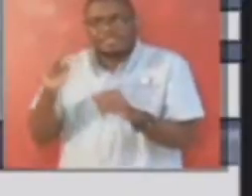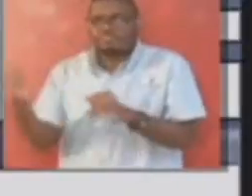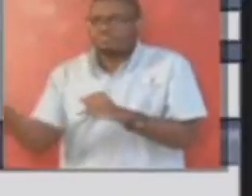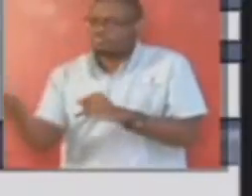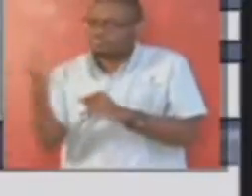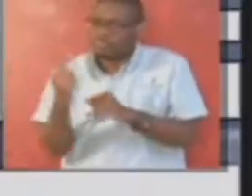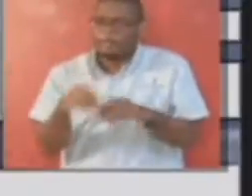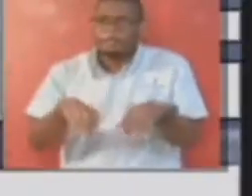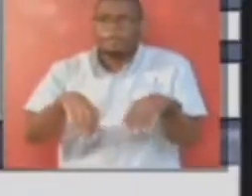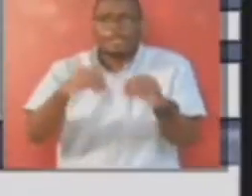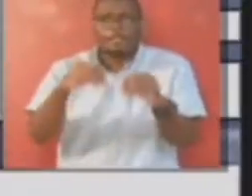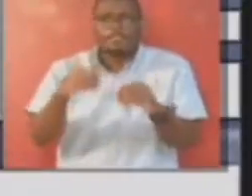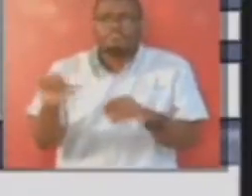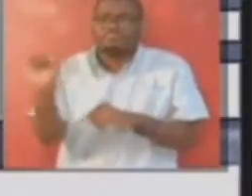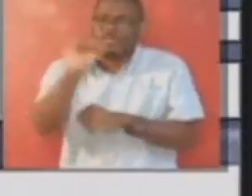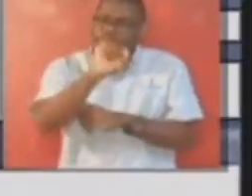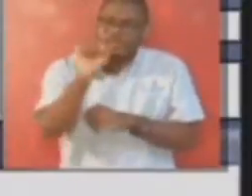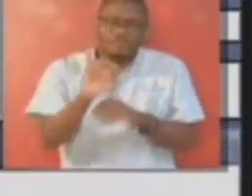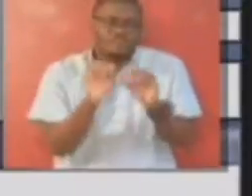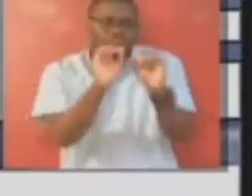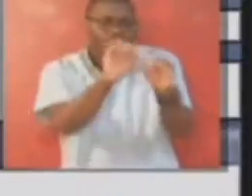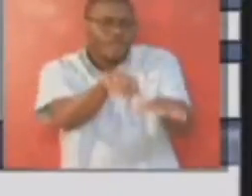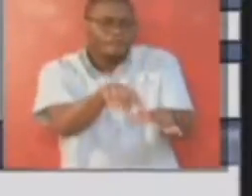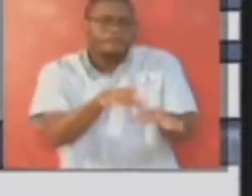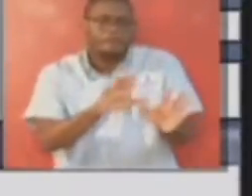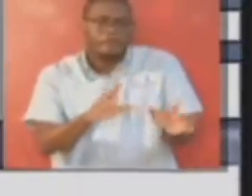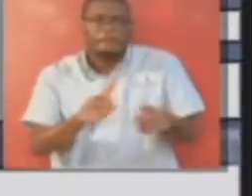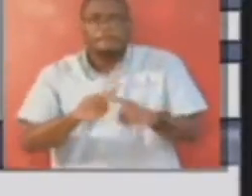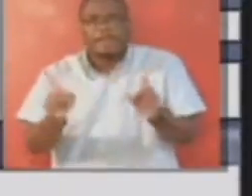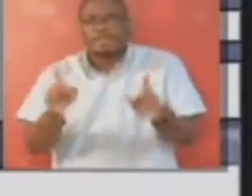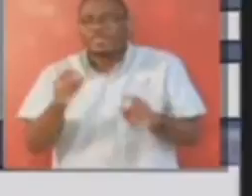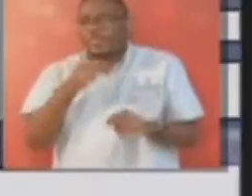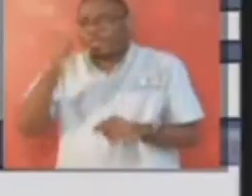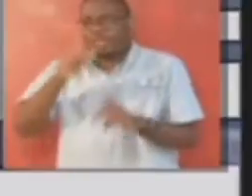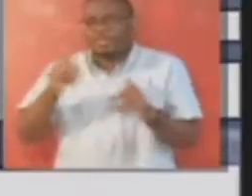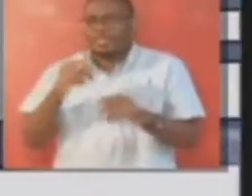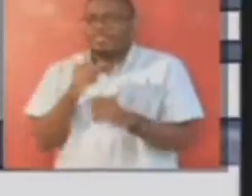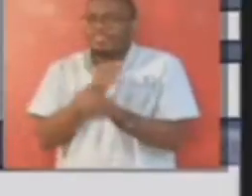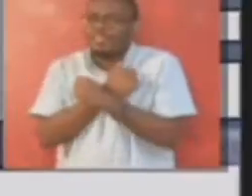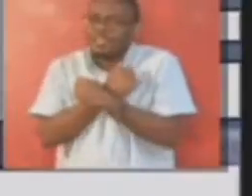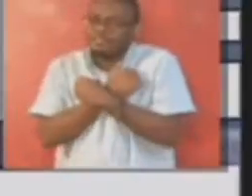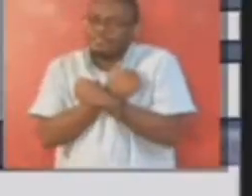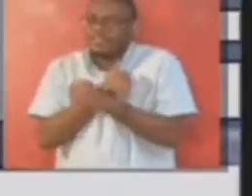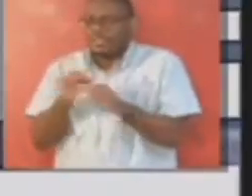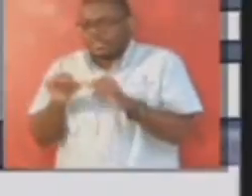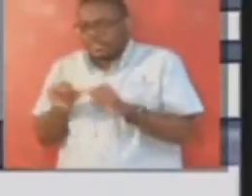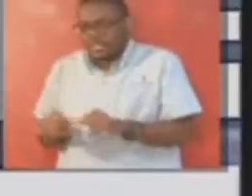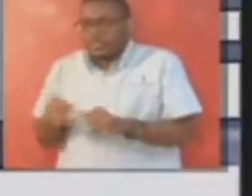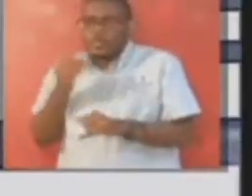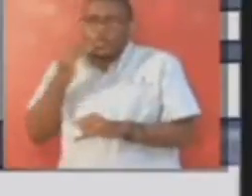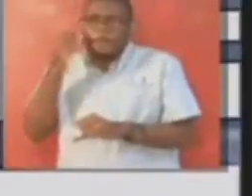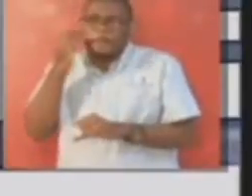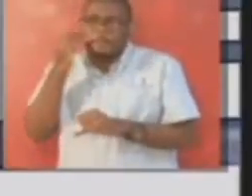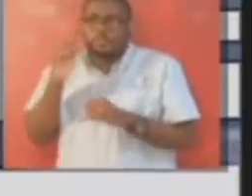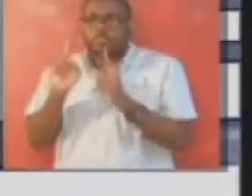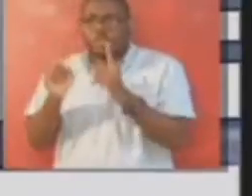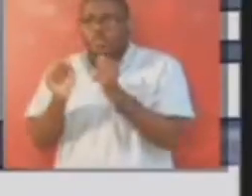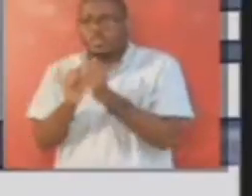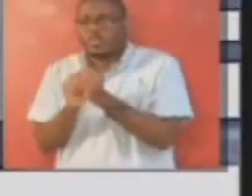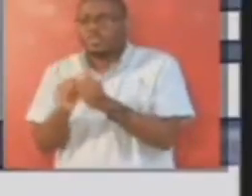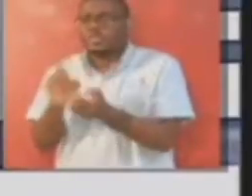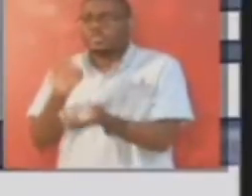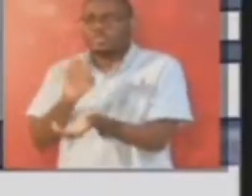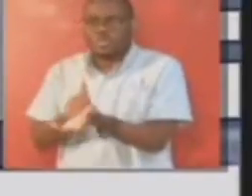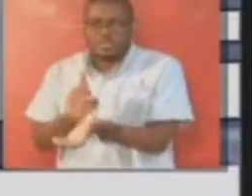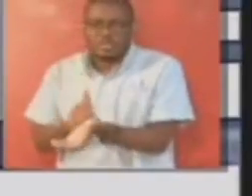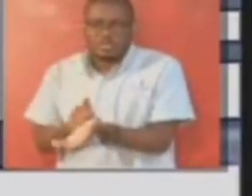extremely appreciative of the telemedicine. And even self that they can't speak to the doctor